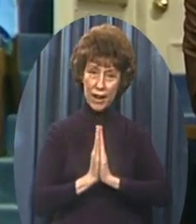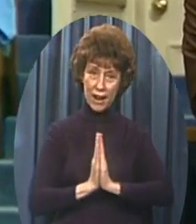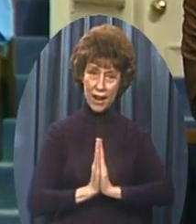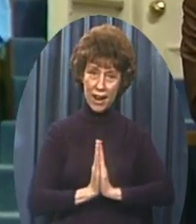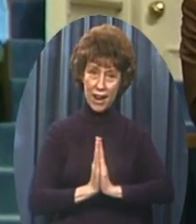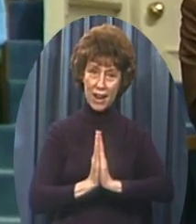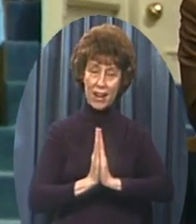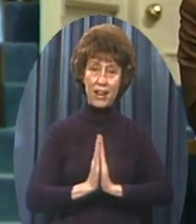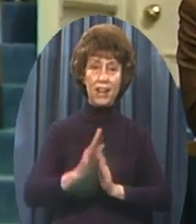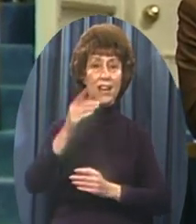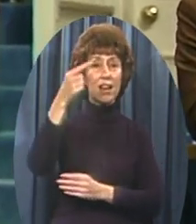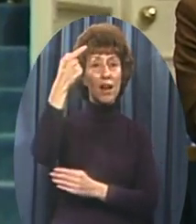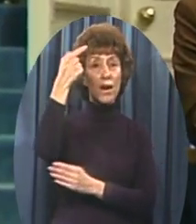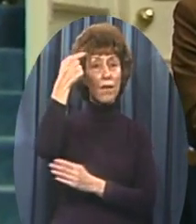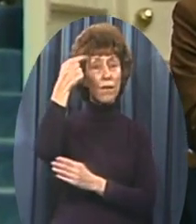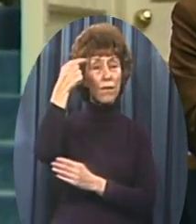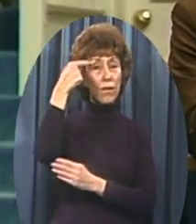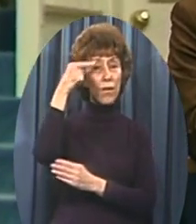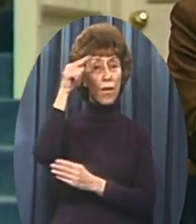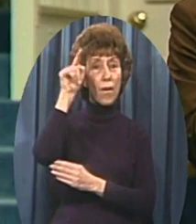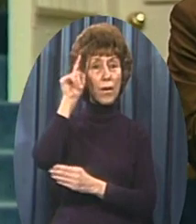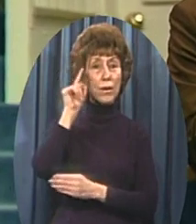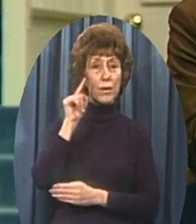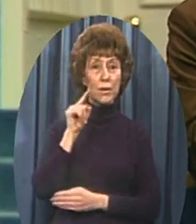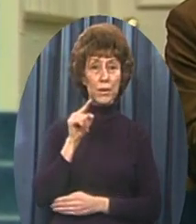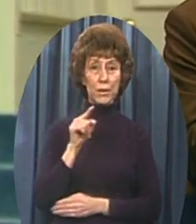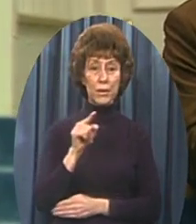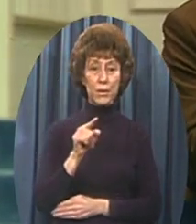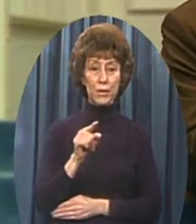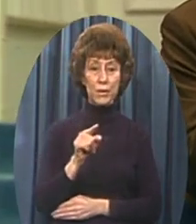Praying for you.